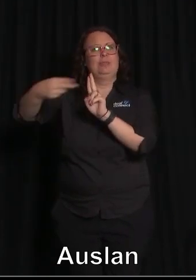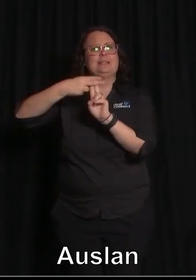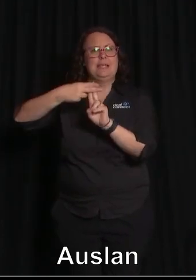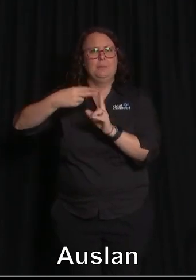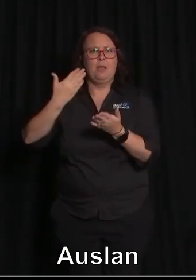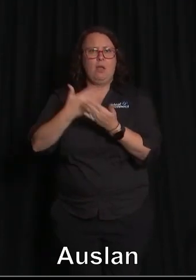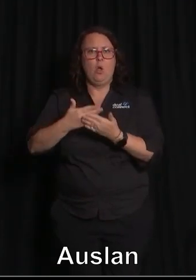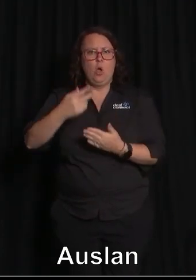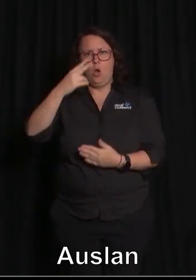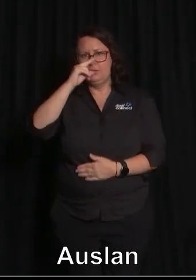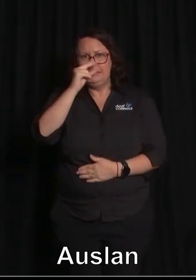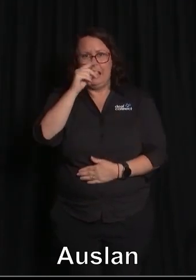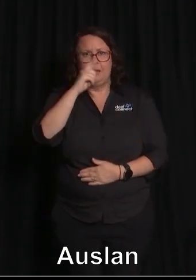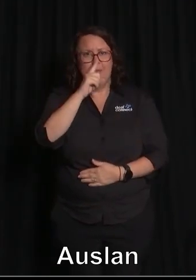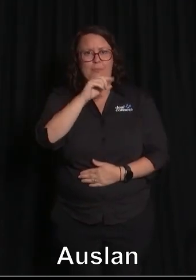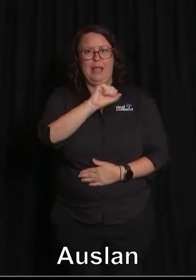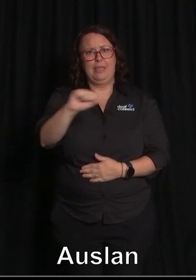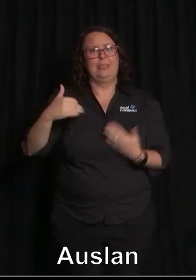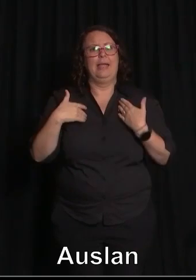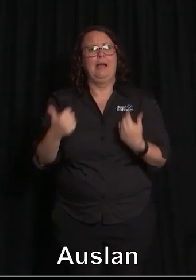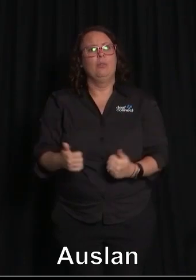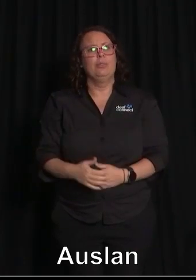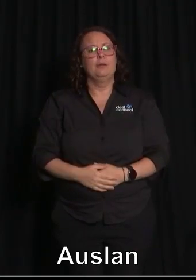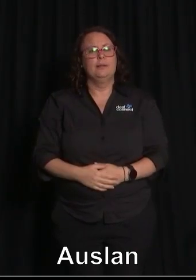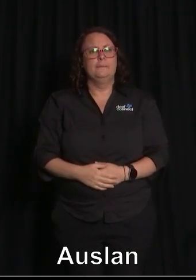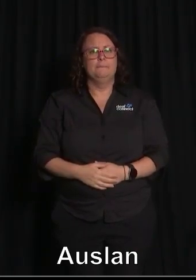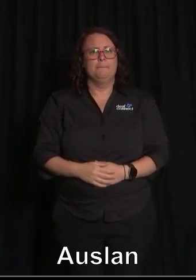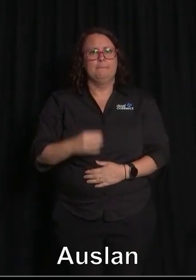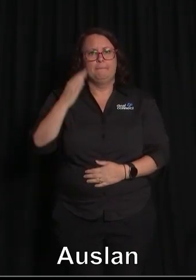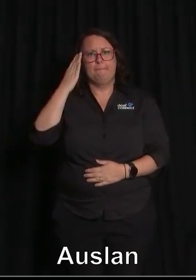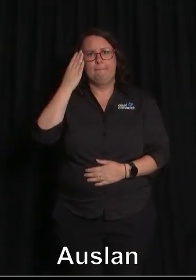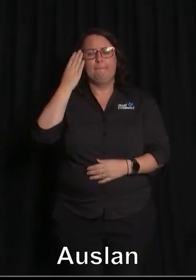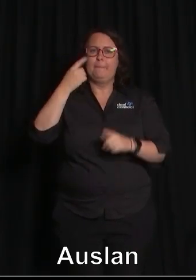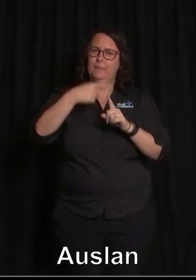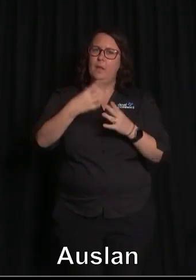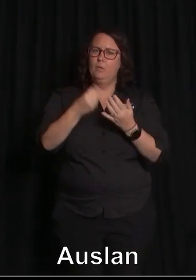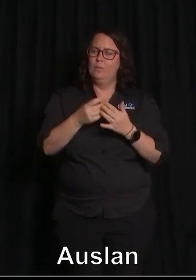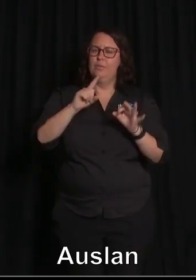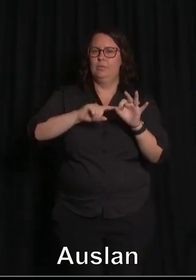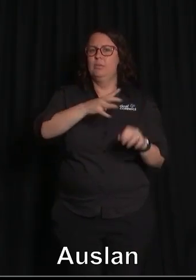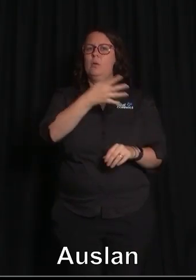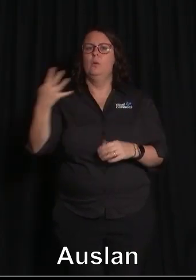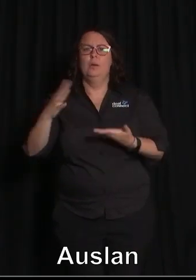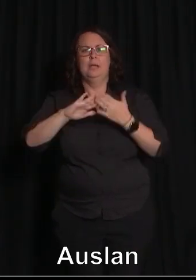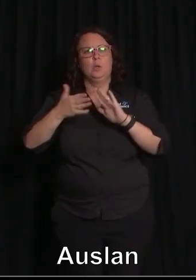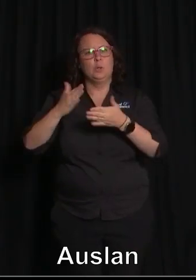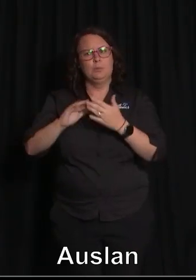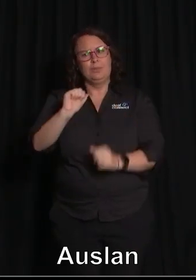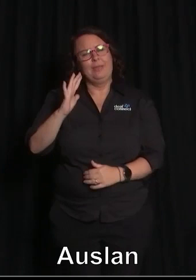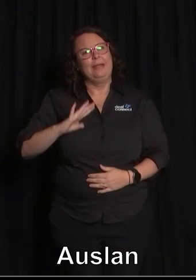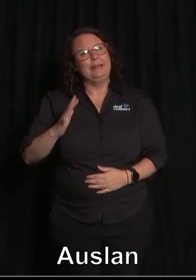to adolescents and their health in general, but also adolescents with regards to LGBTQIA plus